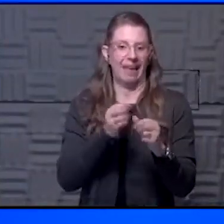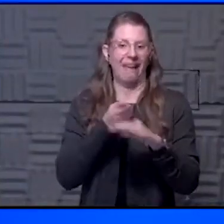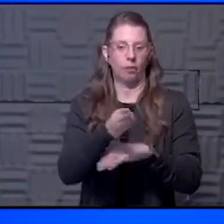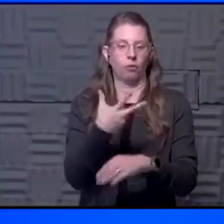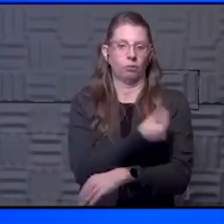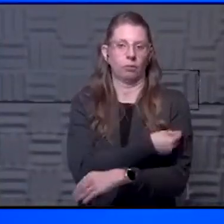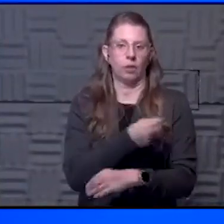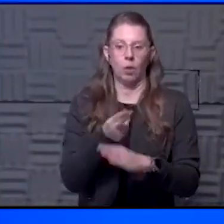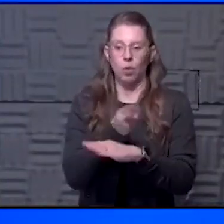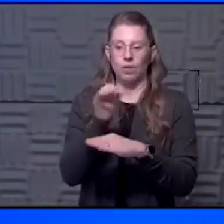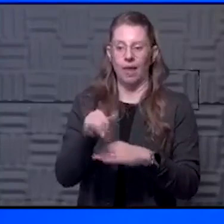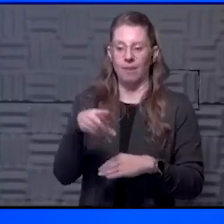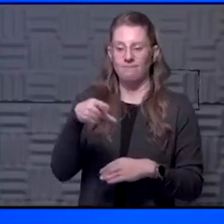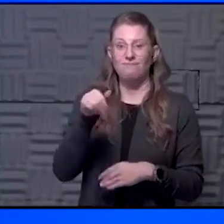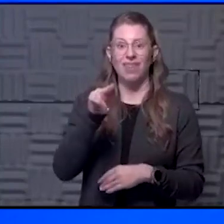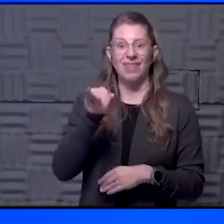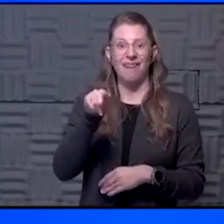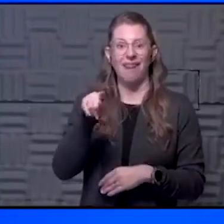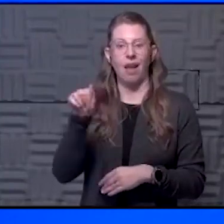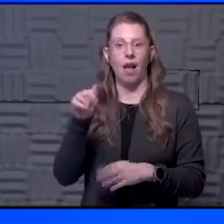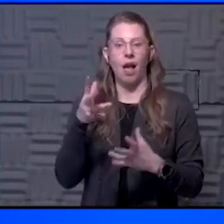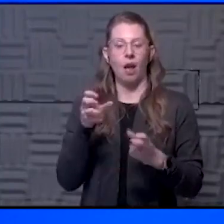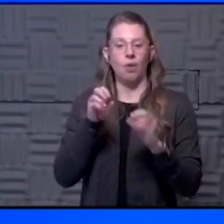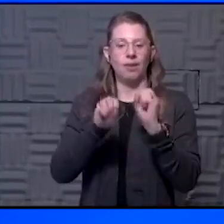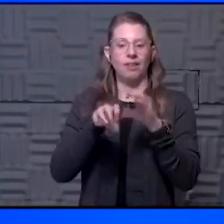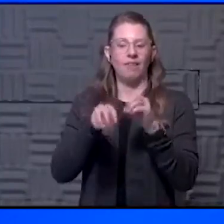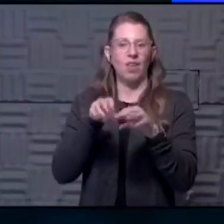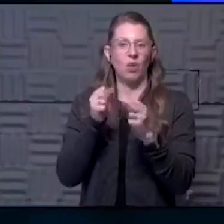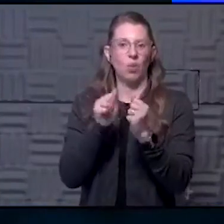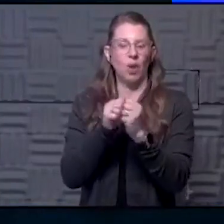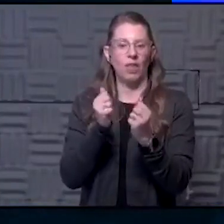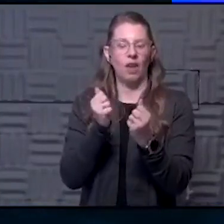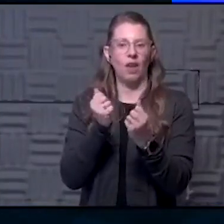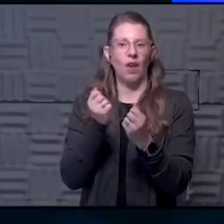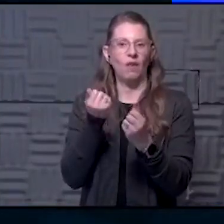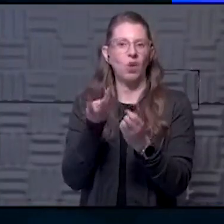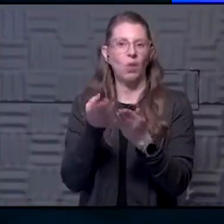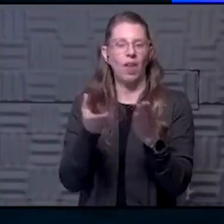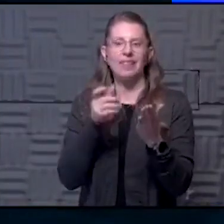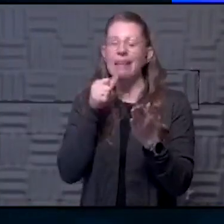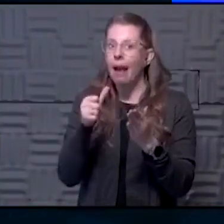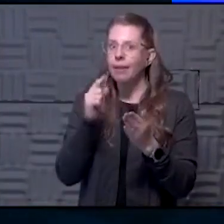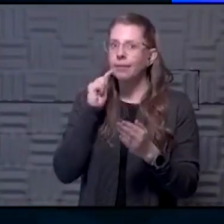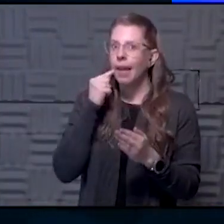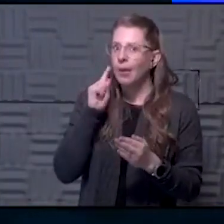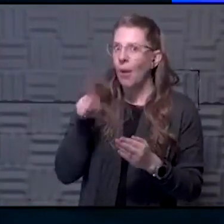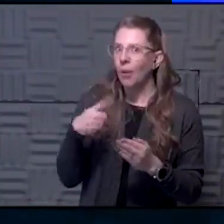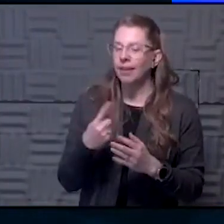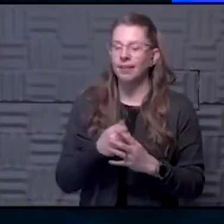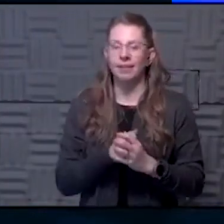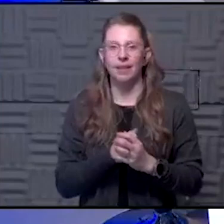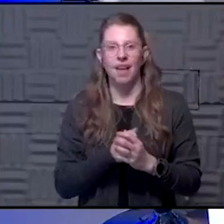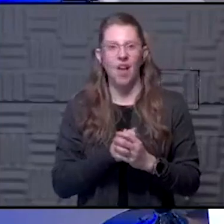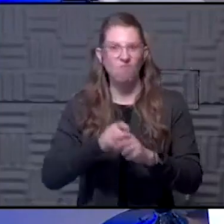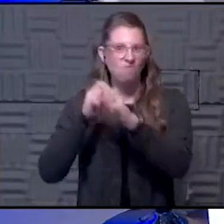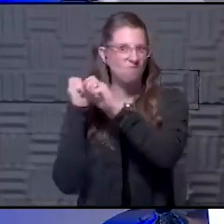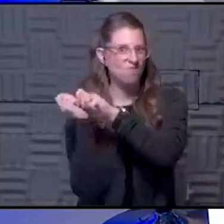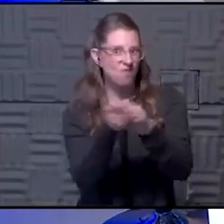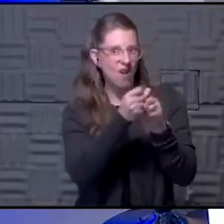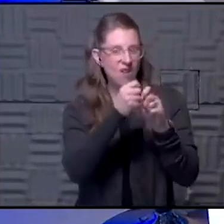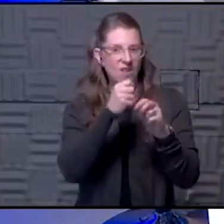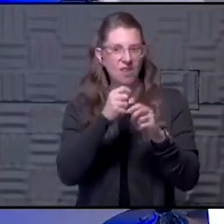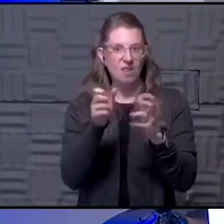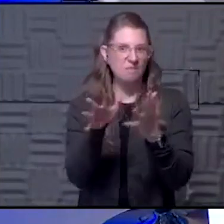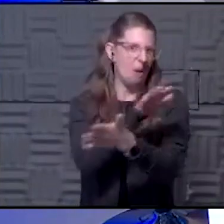we are able to use that piñata, I'd like to stuff it with a few things other than candy. I would too. Would you like to just knock it out? That'd be kind of fun.